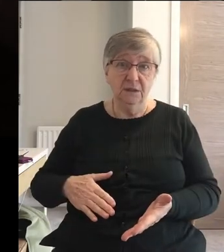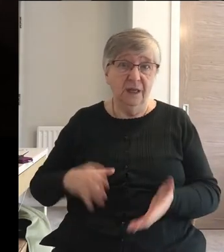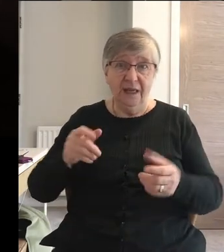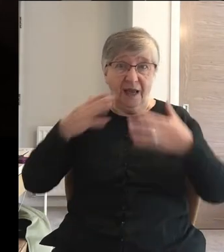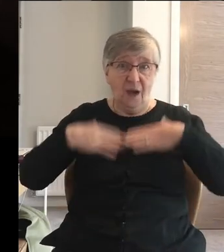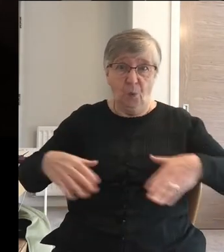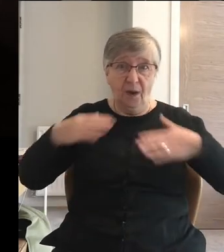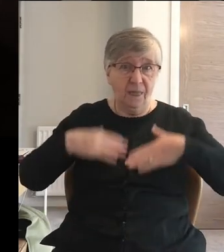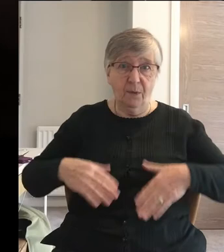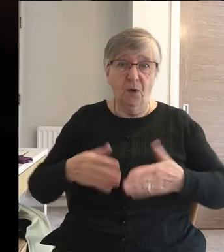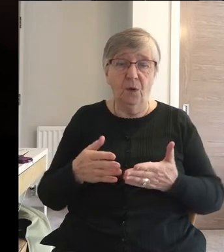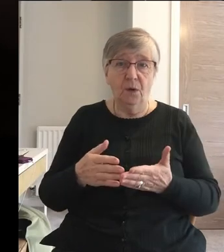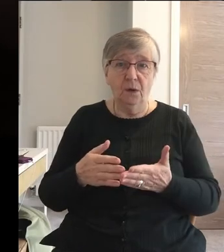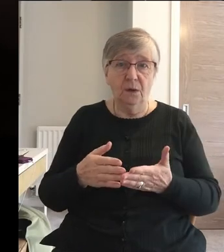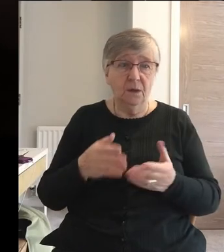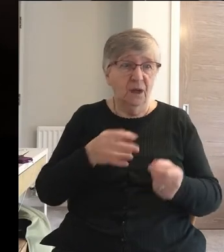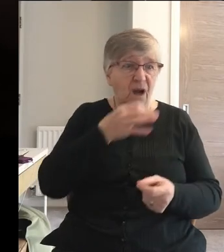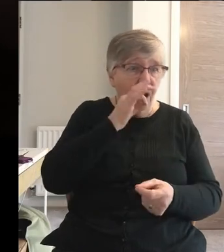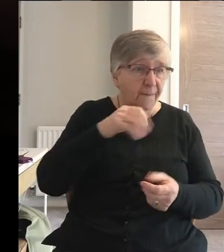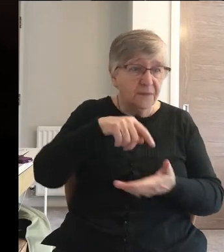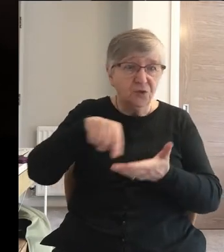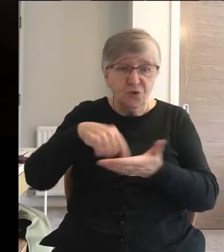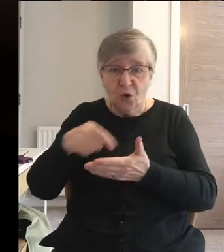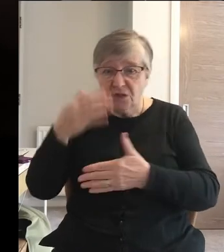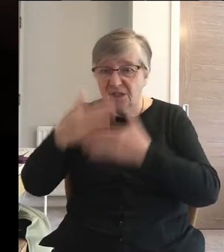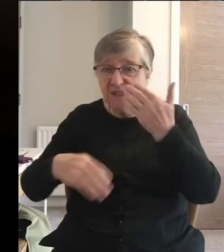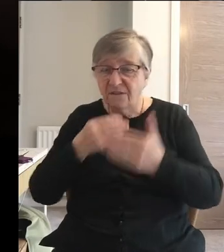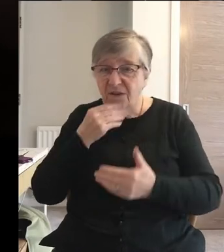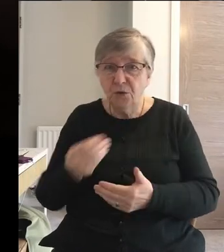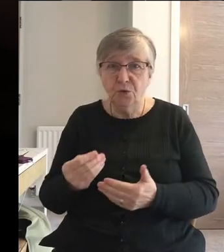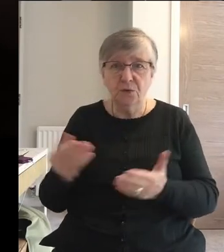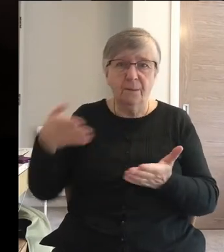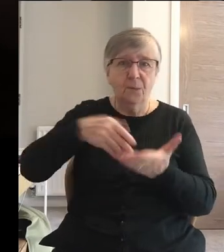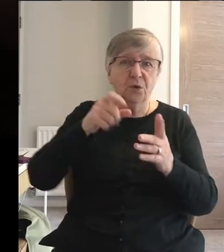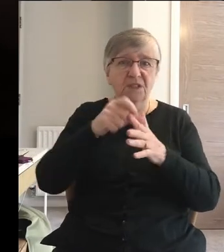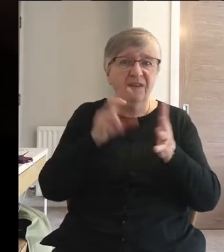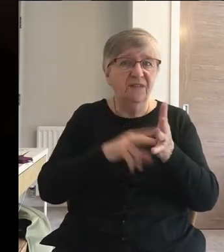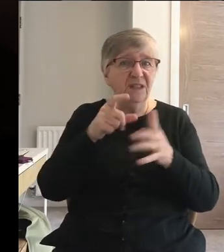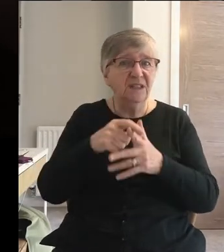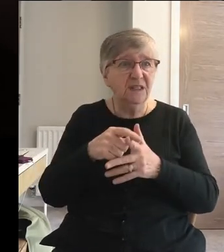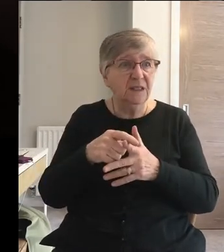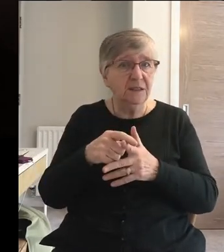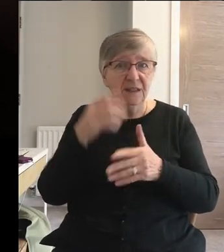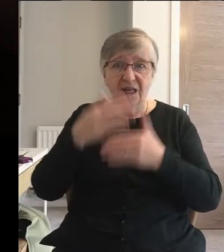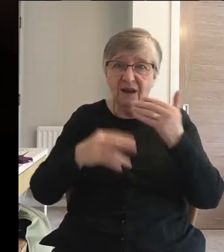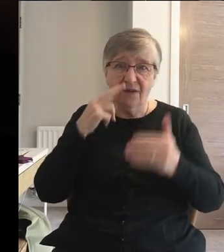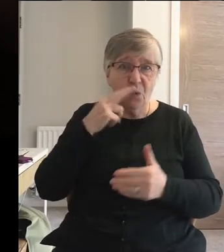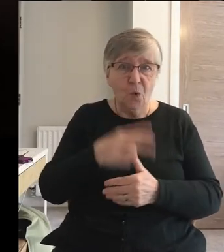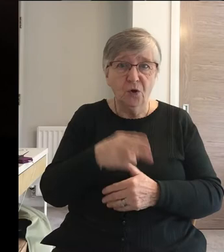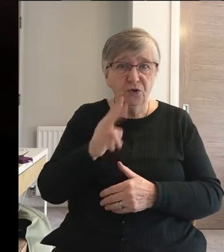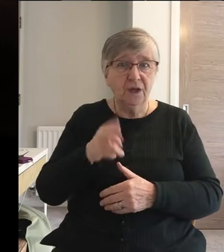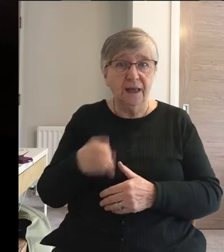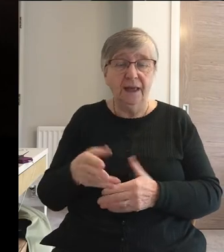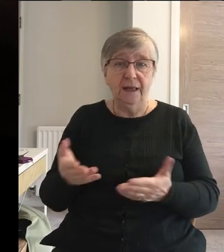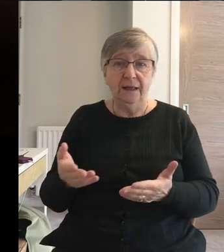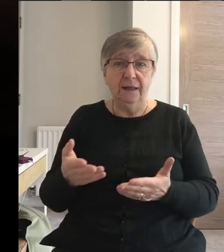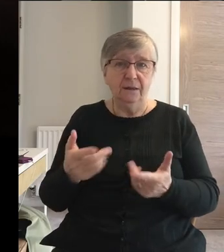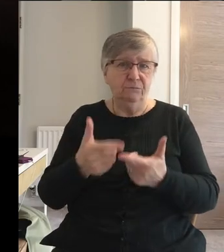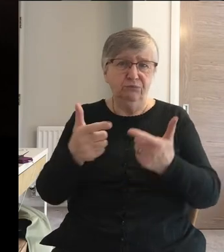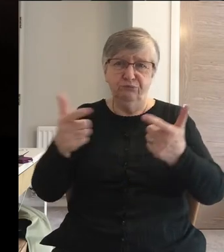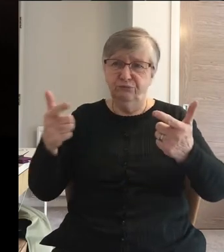wear, more books than we can read, cups and saucers that we never use, more DVDs than we will ever watch again, and so on and so on.